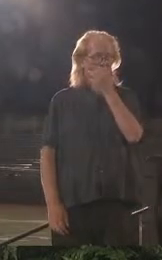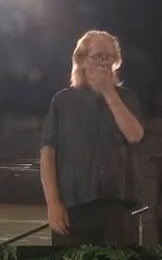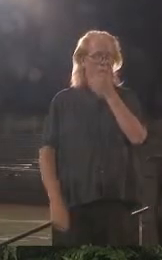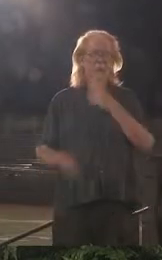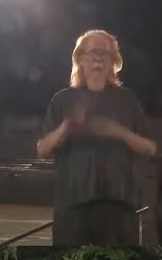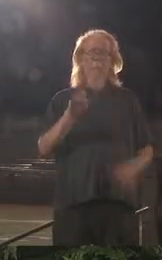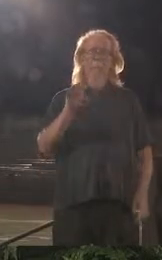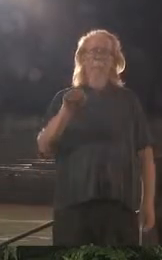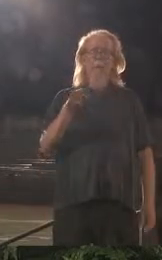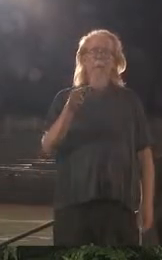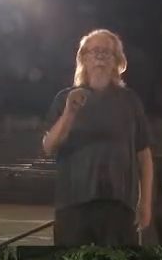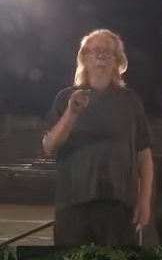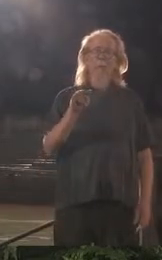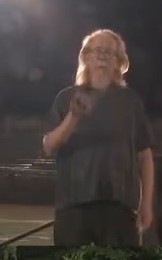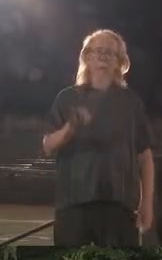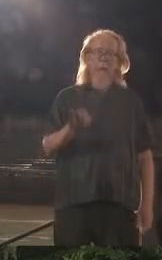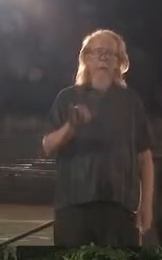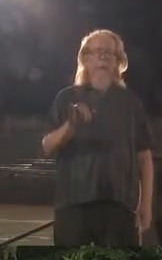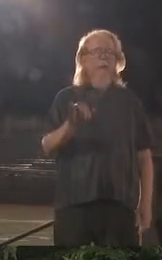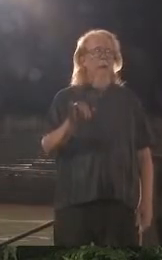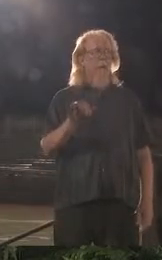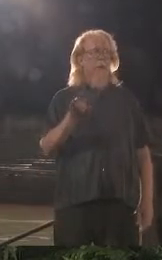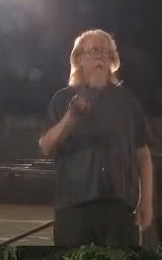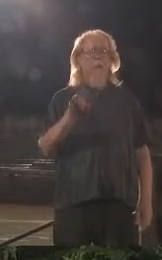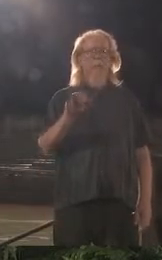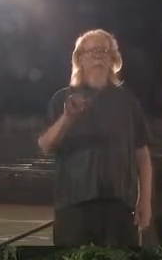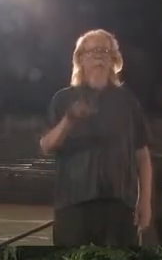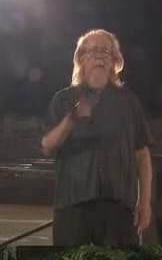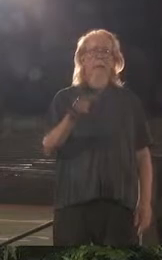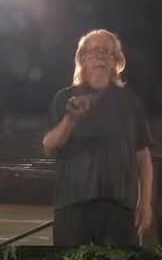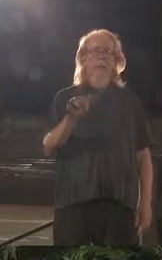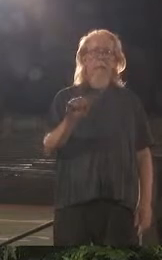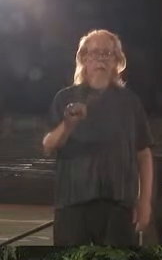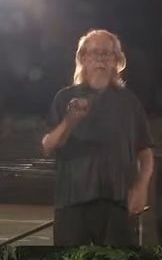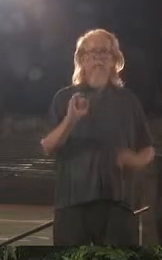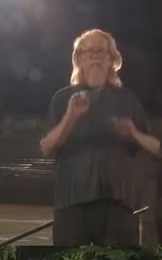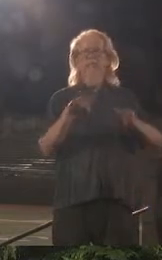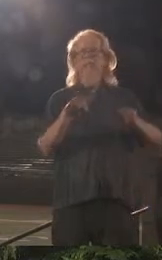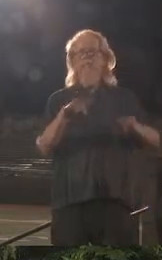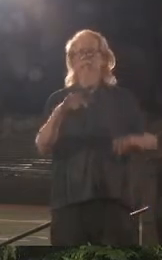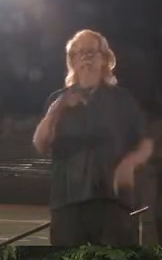Bethany Elise Villegas will be attending Palo Alto College.